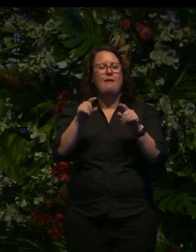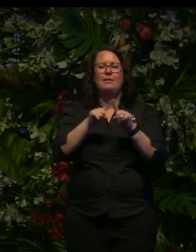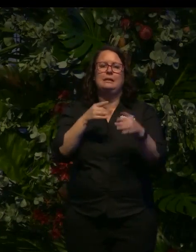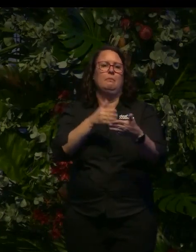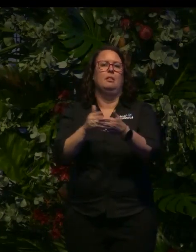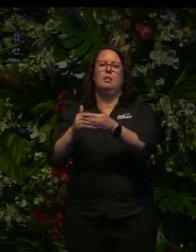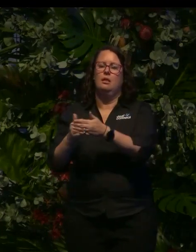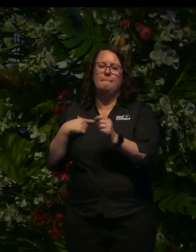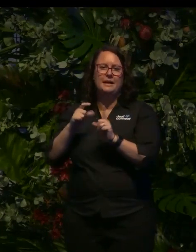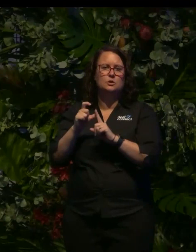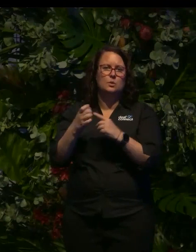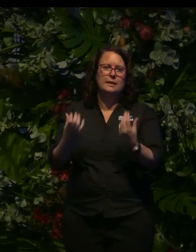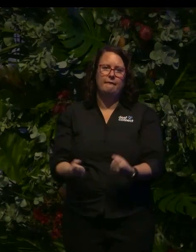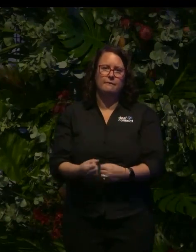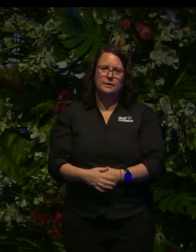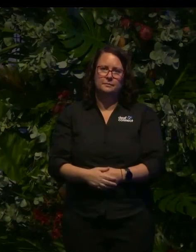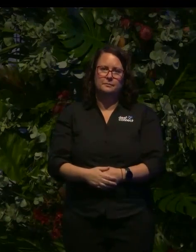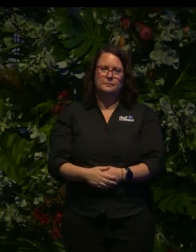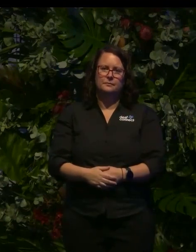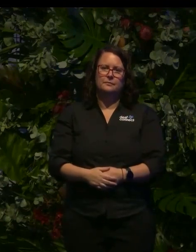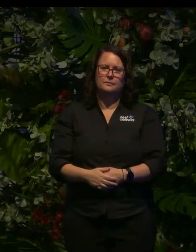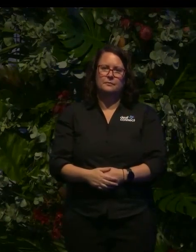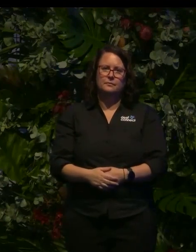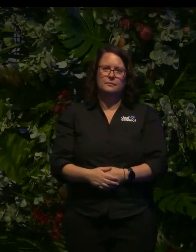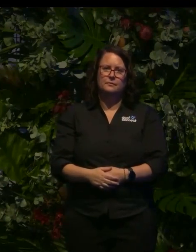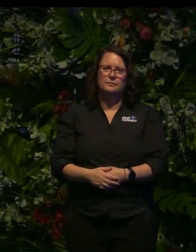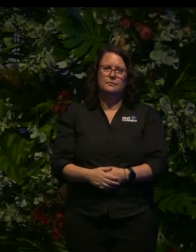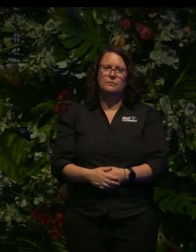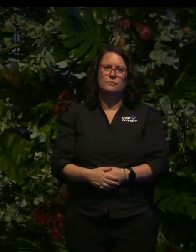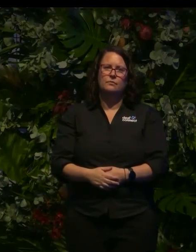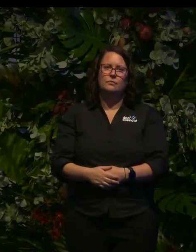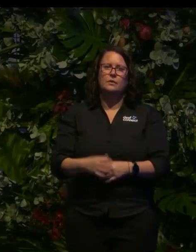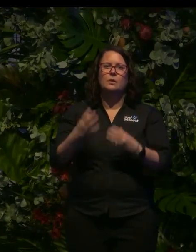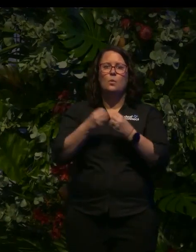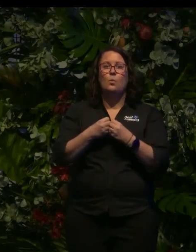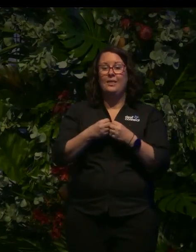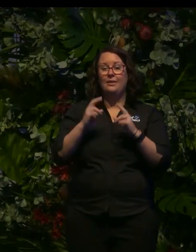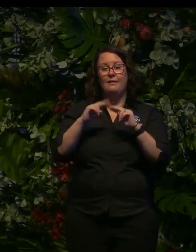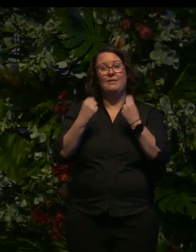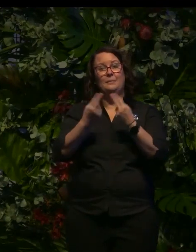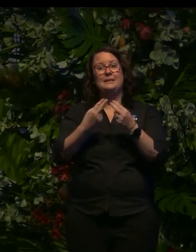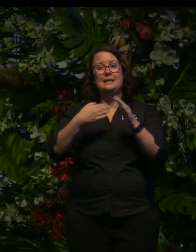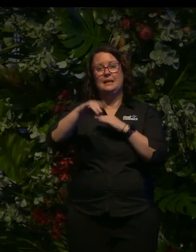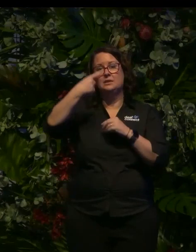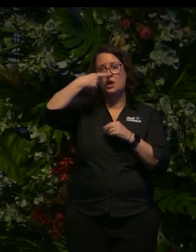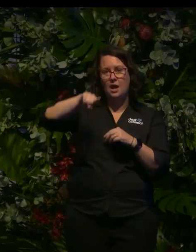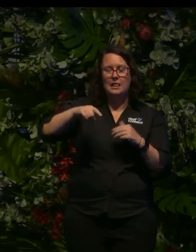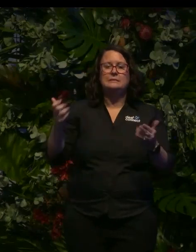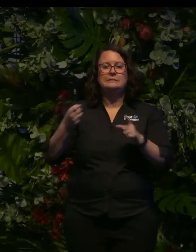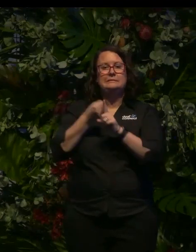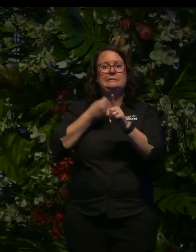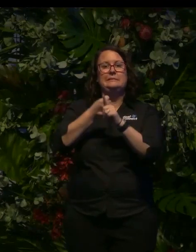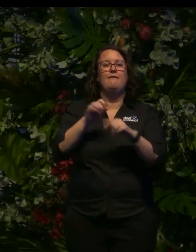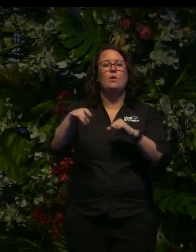faced. So she, in solidarity with us at the family in frontline in Thailand, advocate for marriage equality,